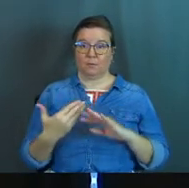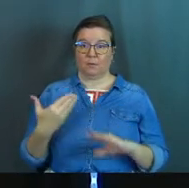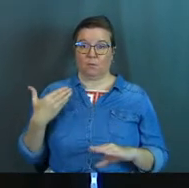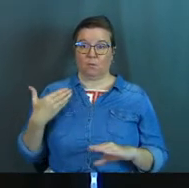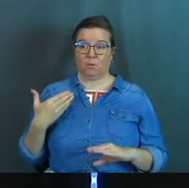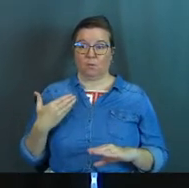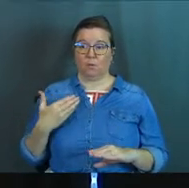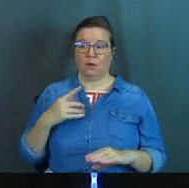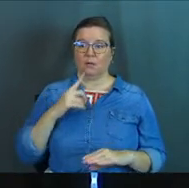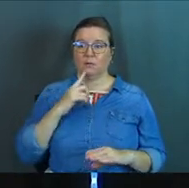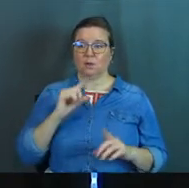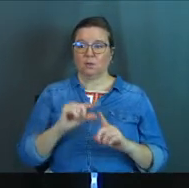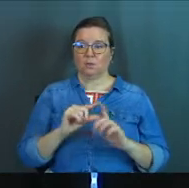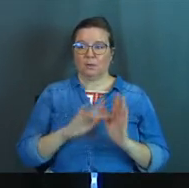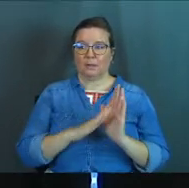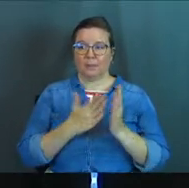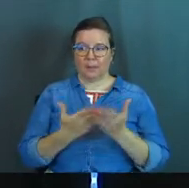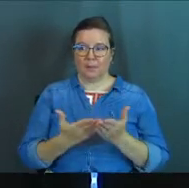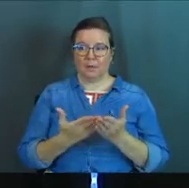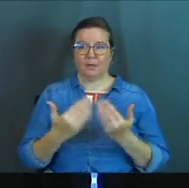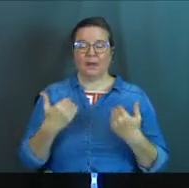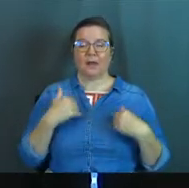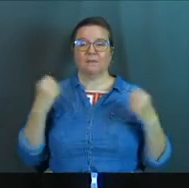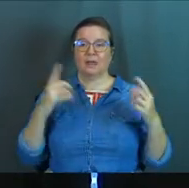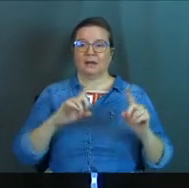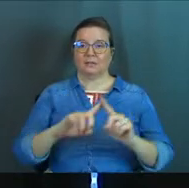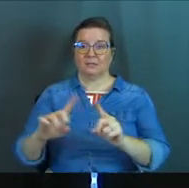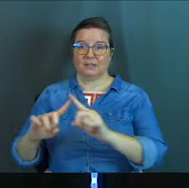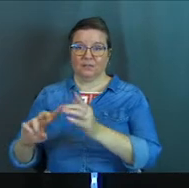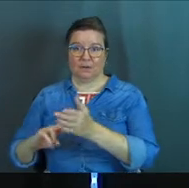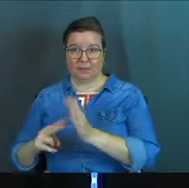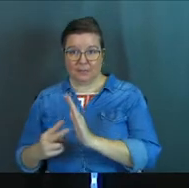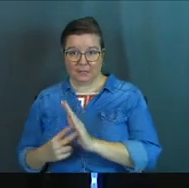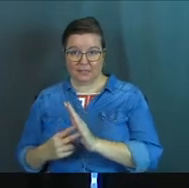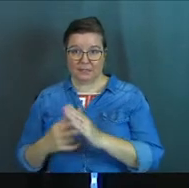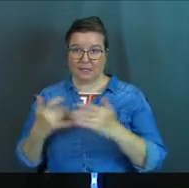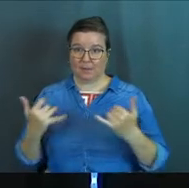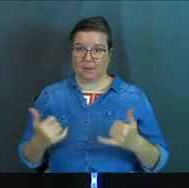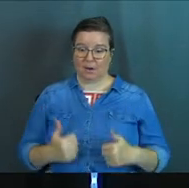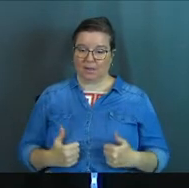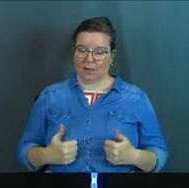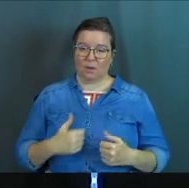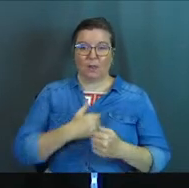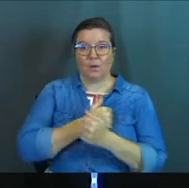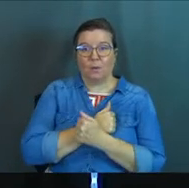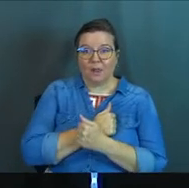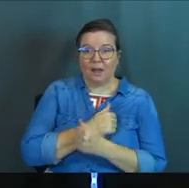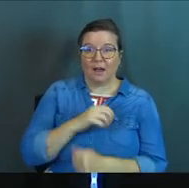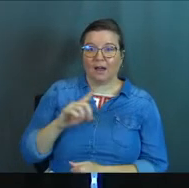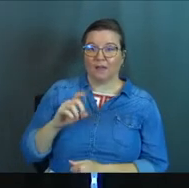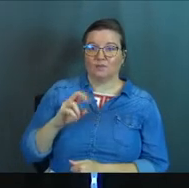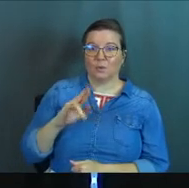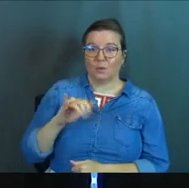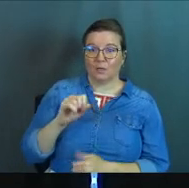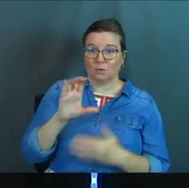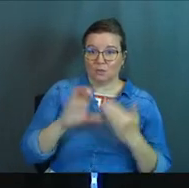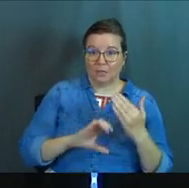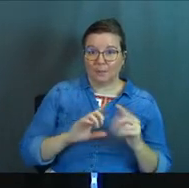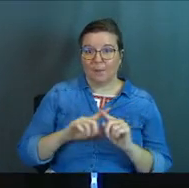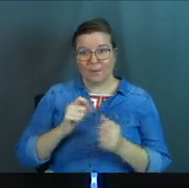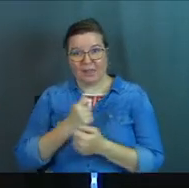before. There are some words in the Bible that have a lot of different meanings in our modern day life. We love Doritos and we love our spouse,